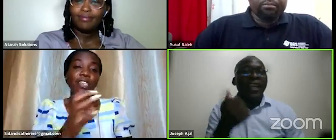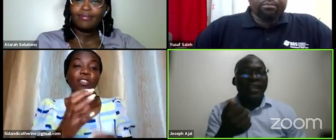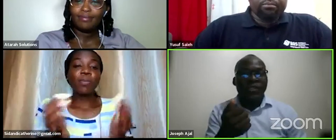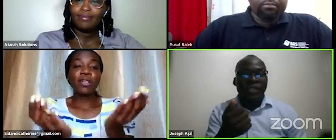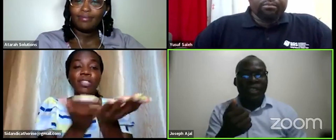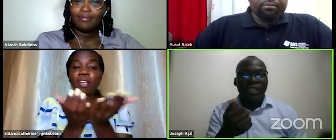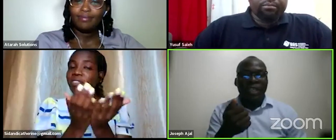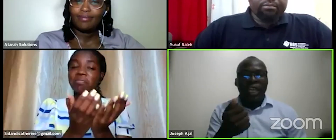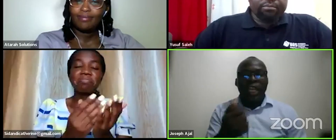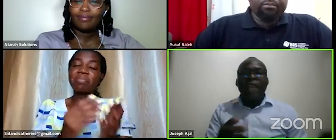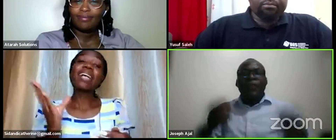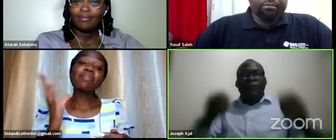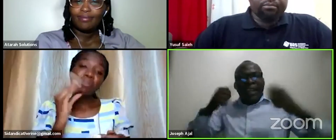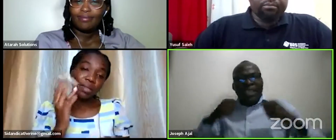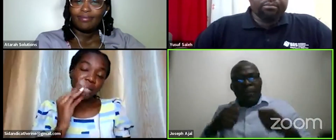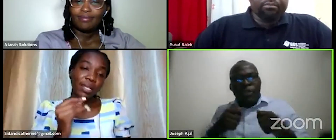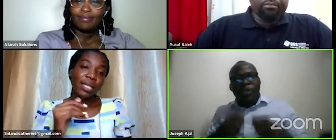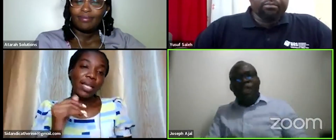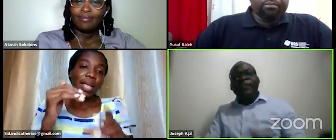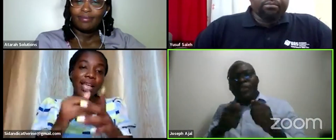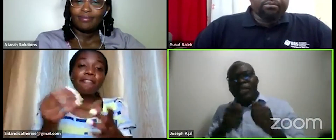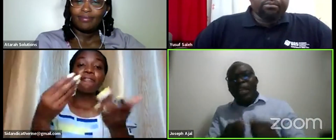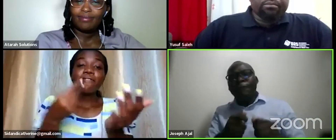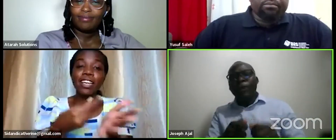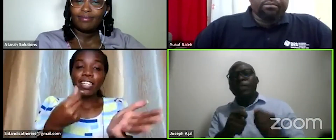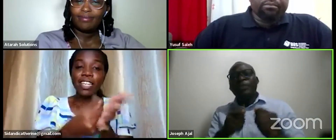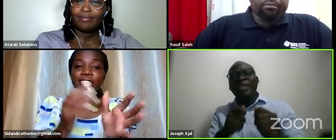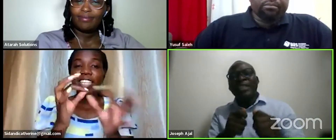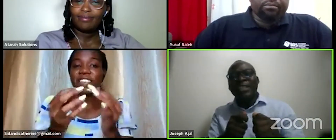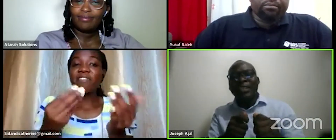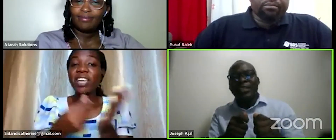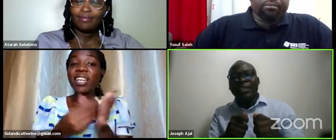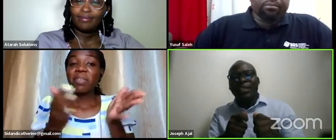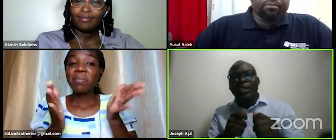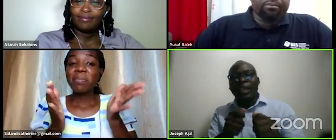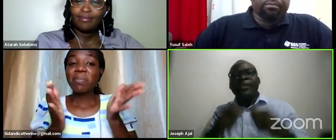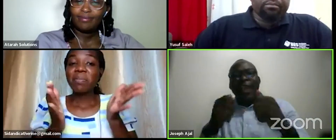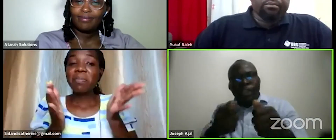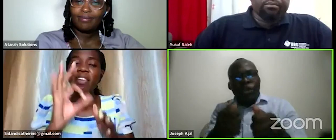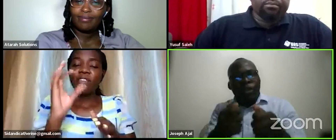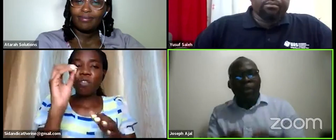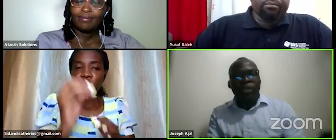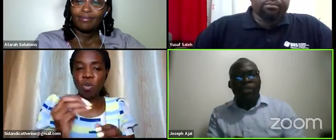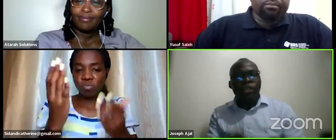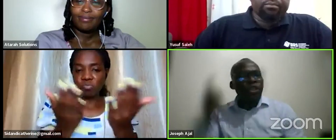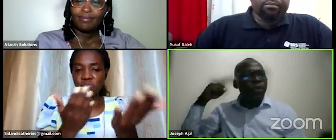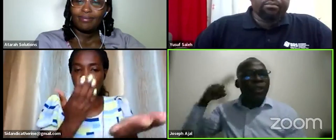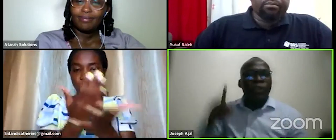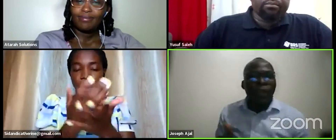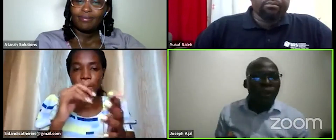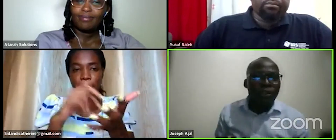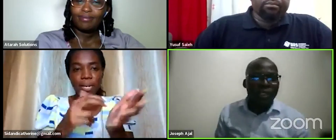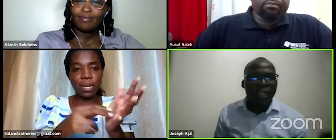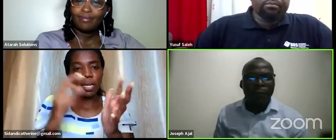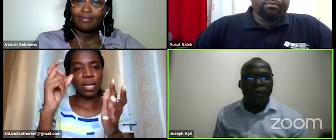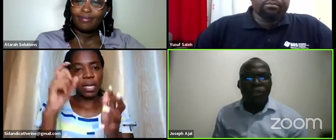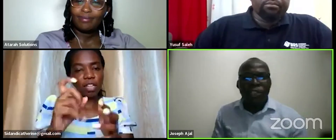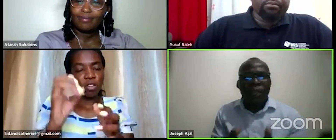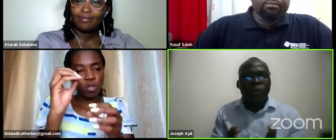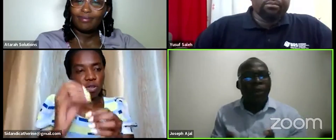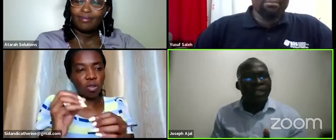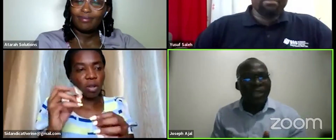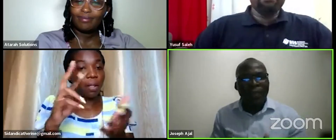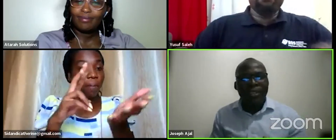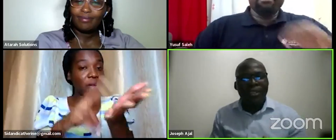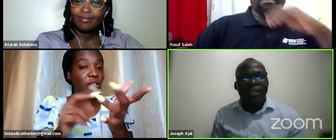In finance. If the finance person, if the CFO is presenting his ExCo report, do you switch off and go to your cell phone to